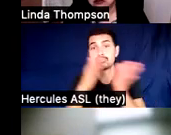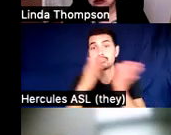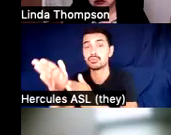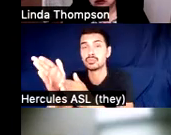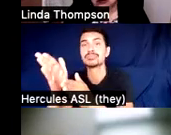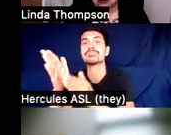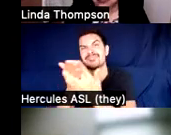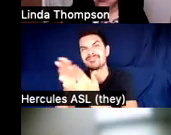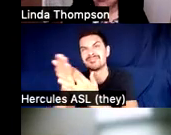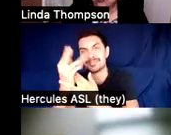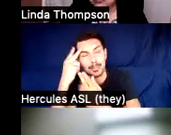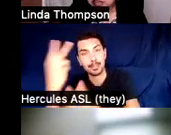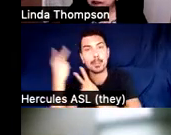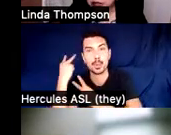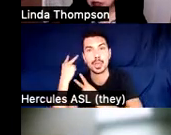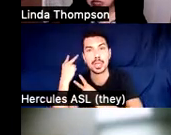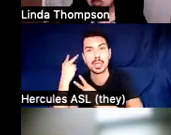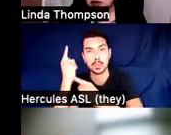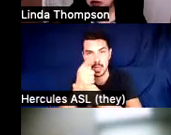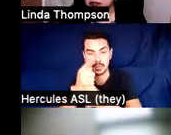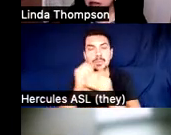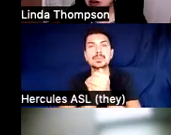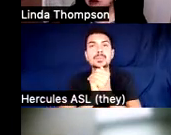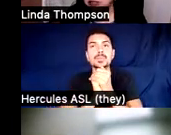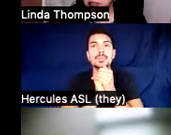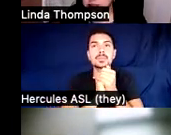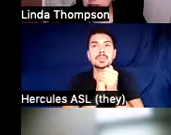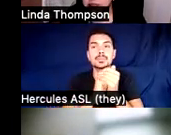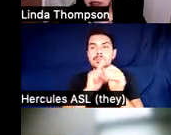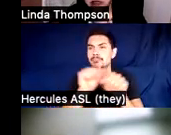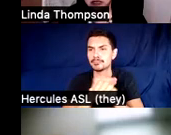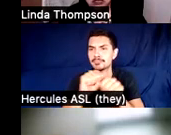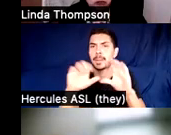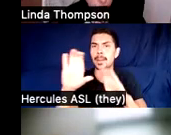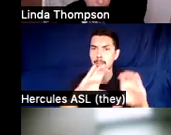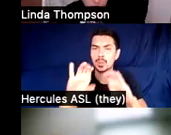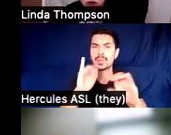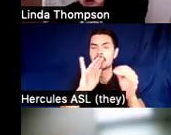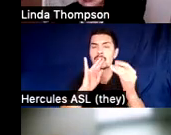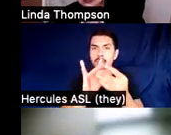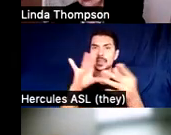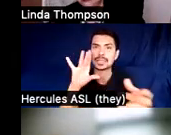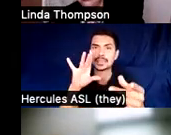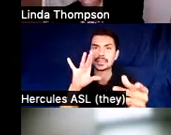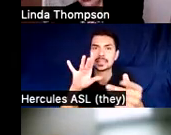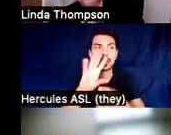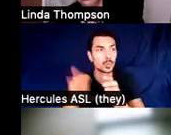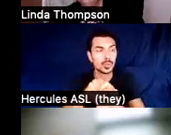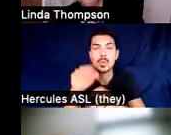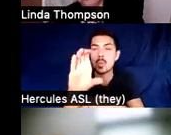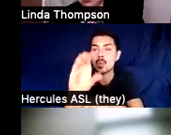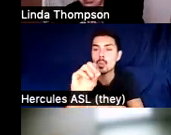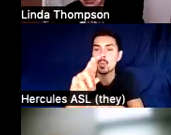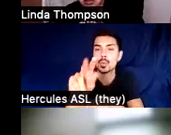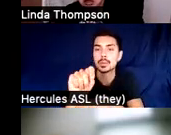survive. But there are definitely chemicals that are released, including cortisol and